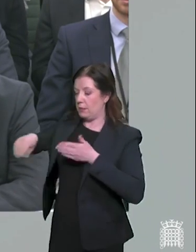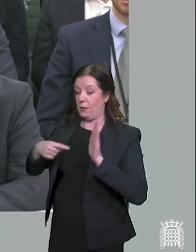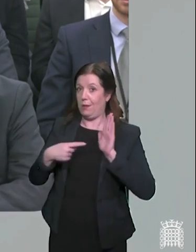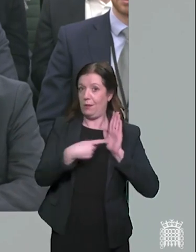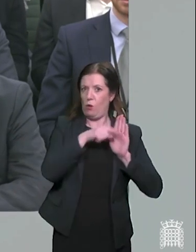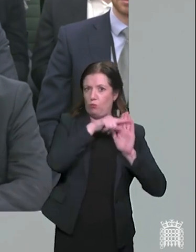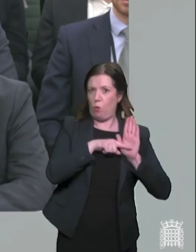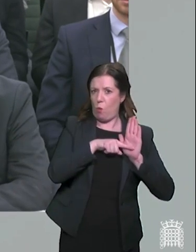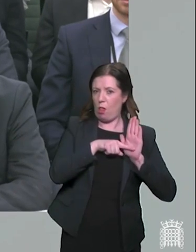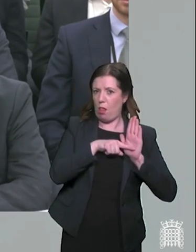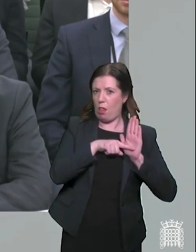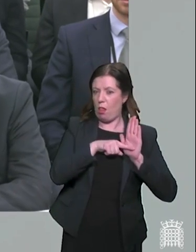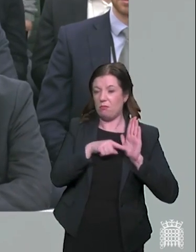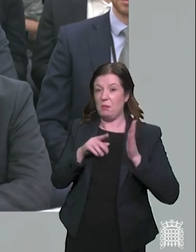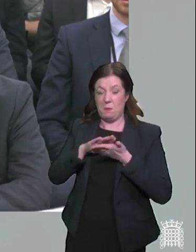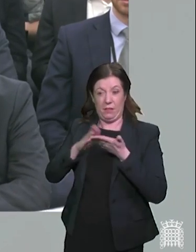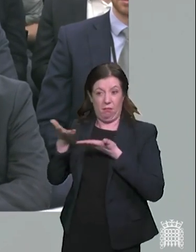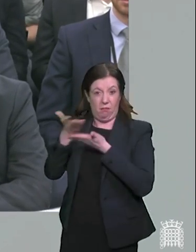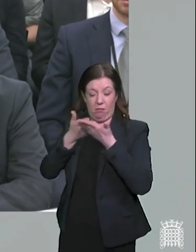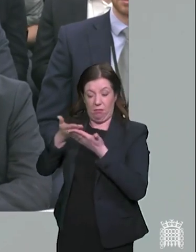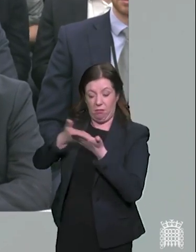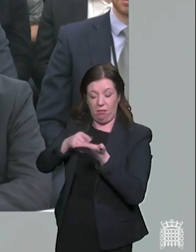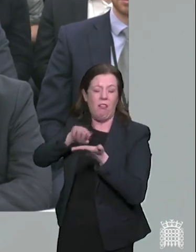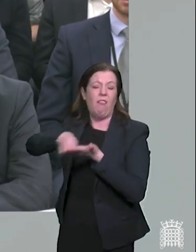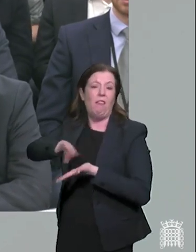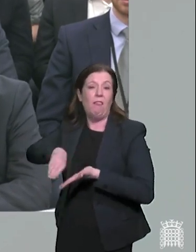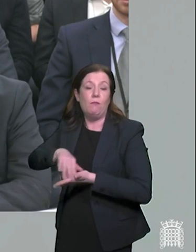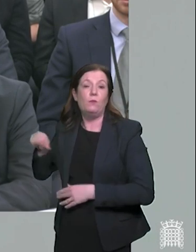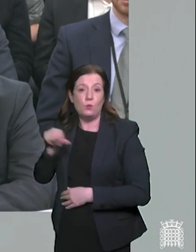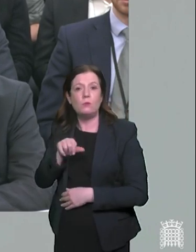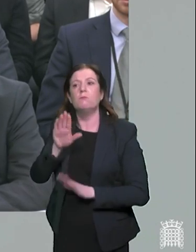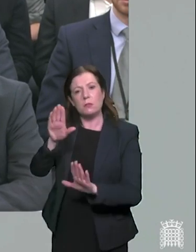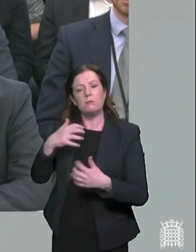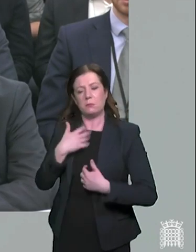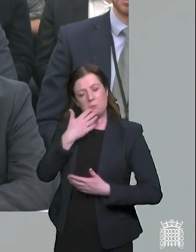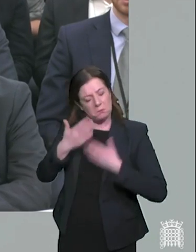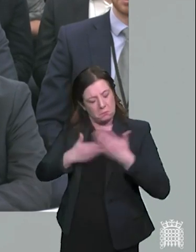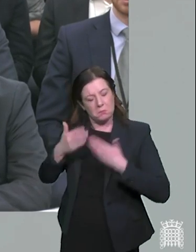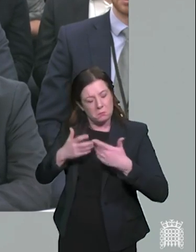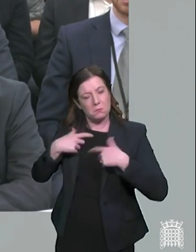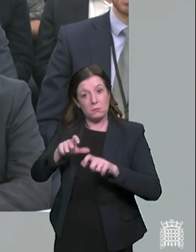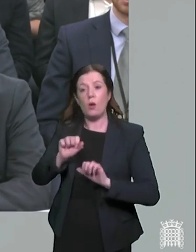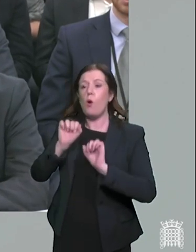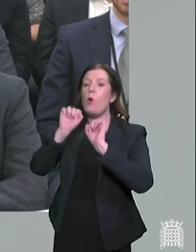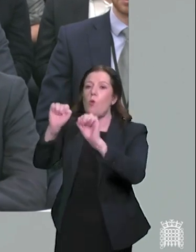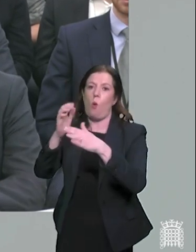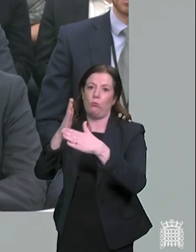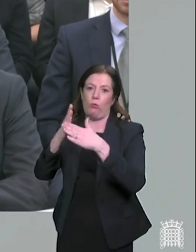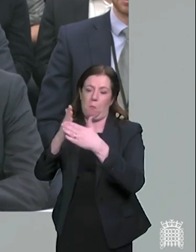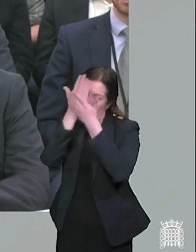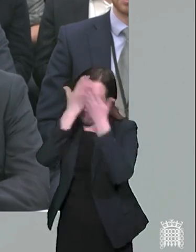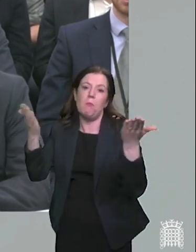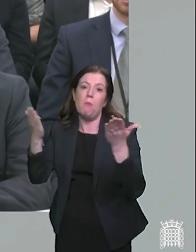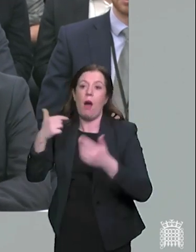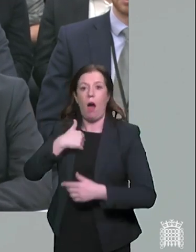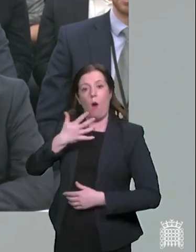interrogation is theoretically irrelevant, but I'm going to take that in my stride because I agree with what you said at the outset. It is your job, in which I want to help